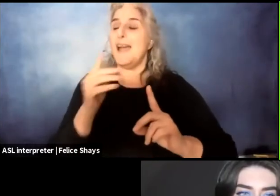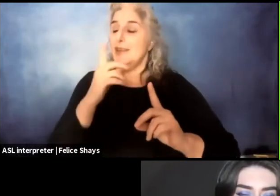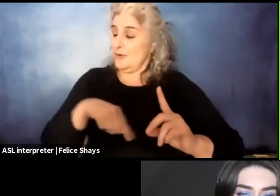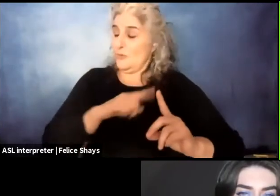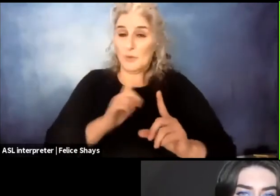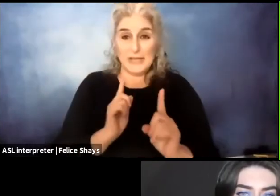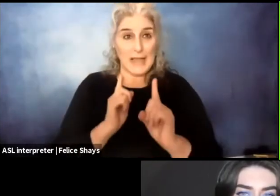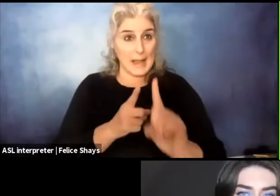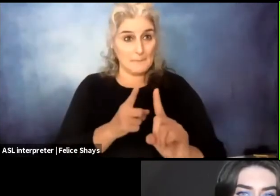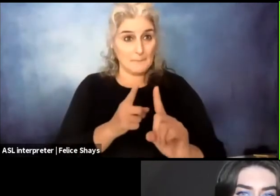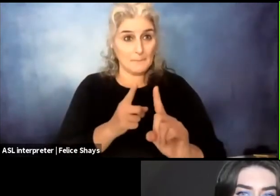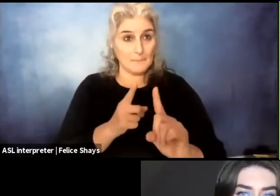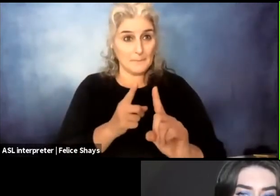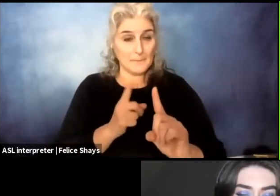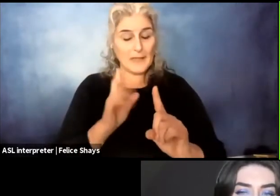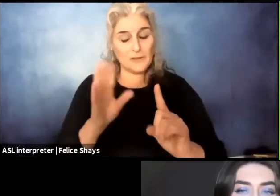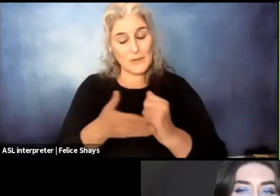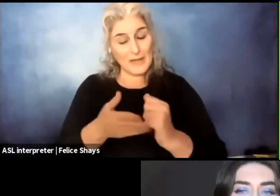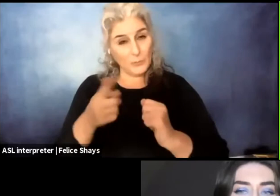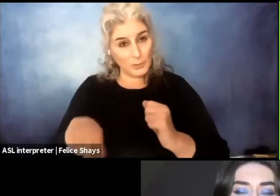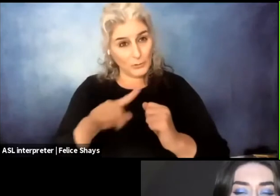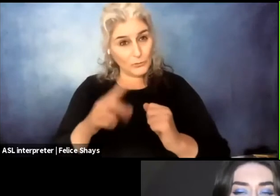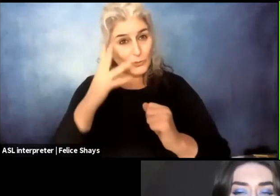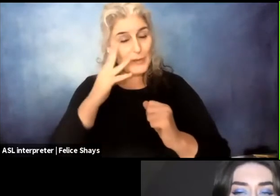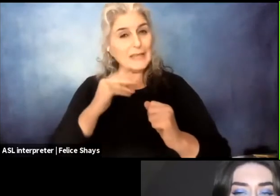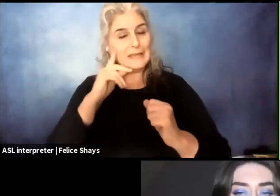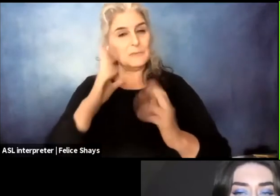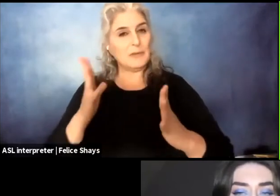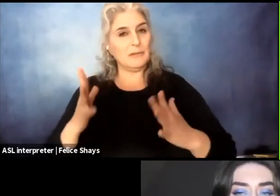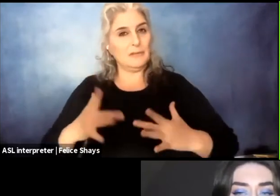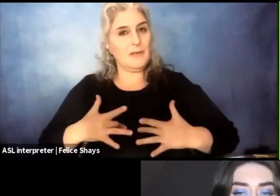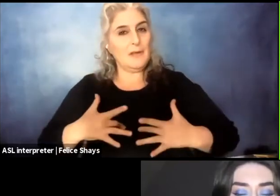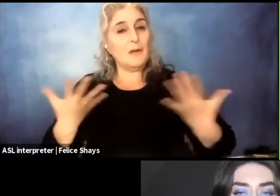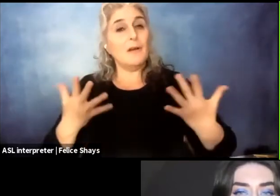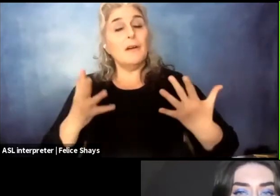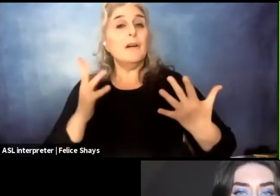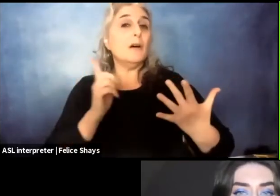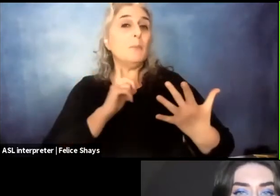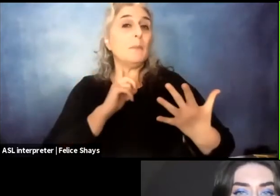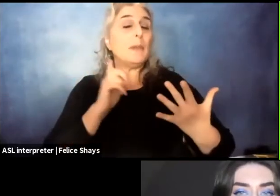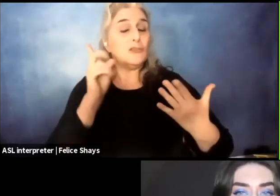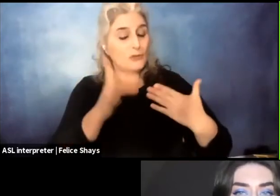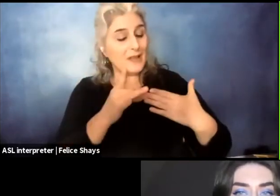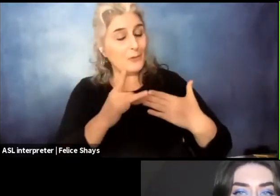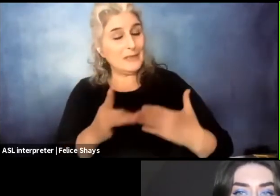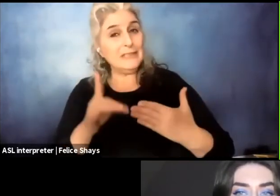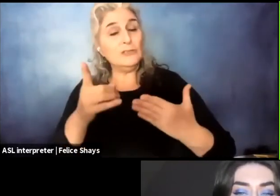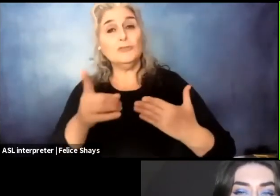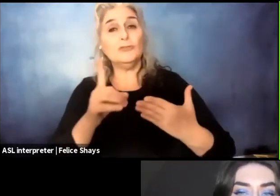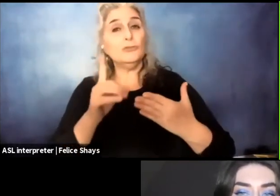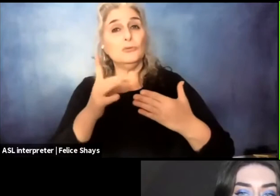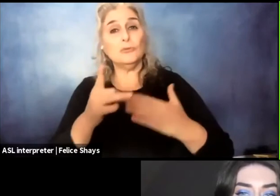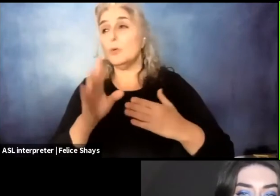aim to help you experience pleasure that could lead you towards the